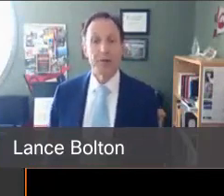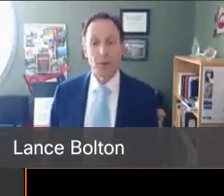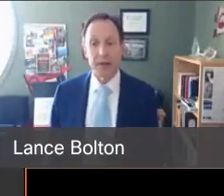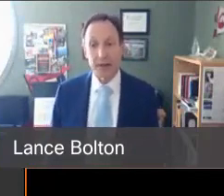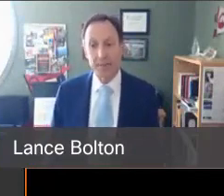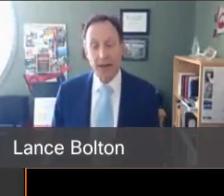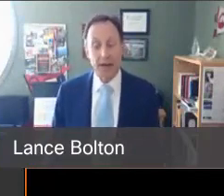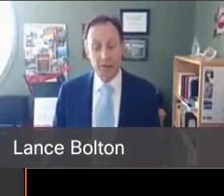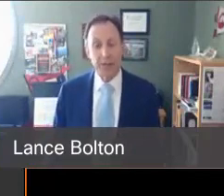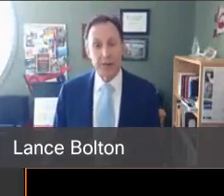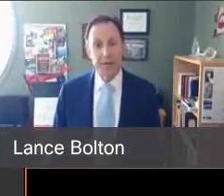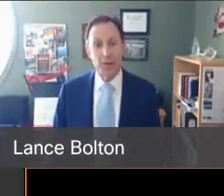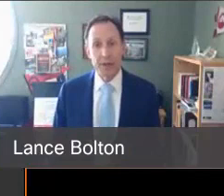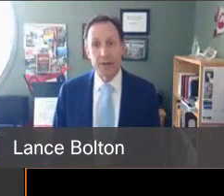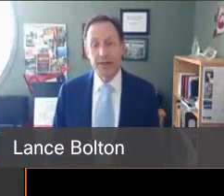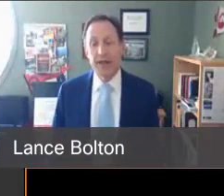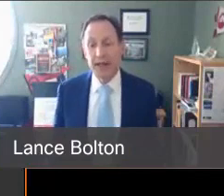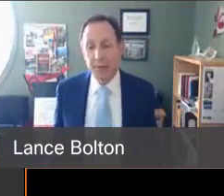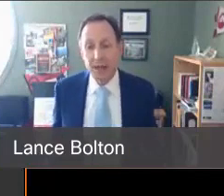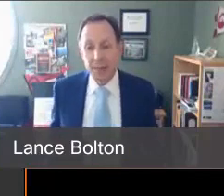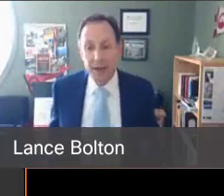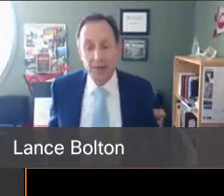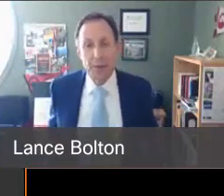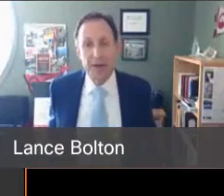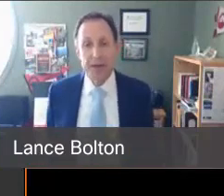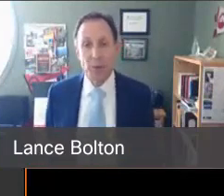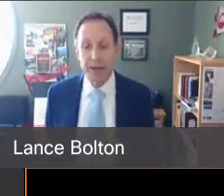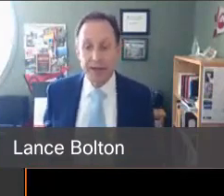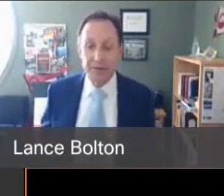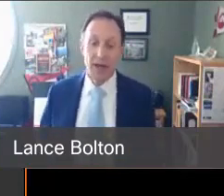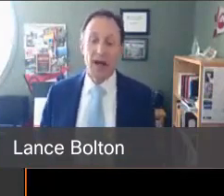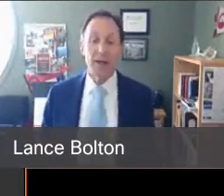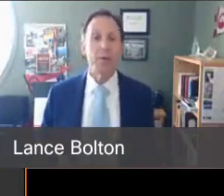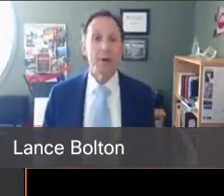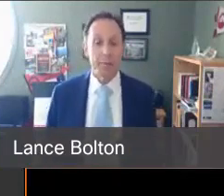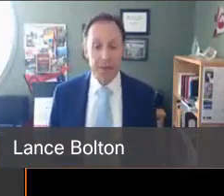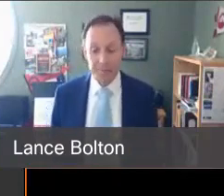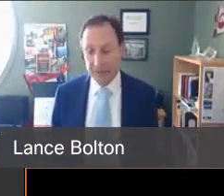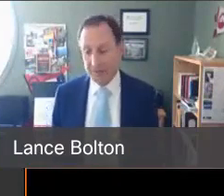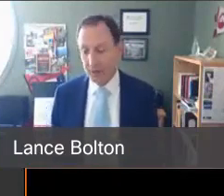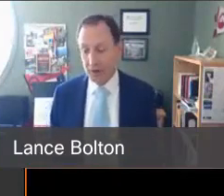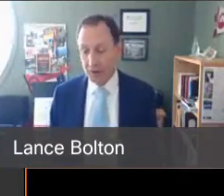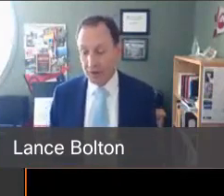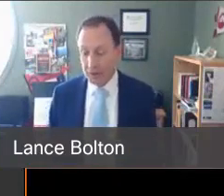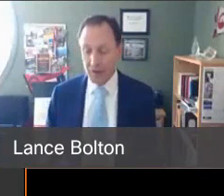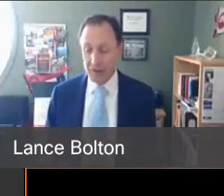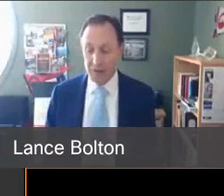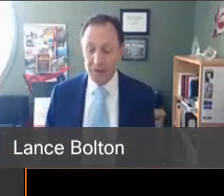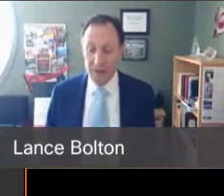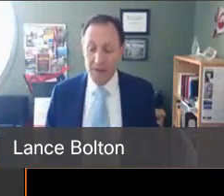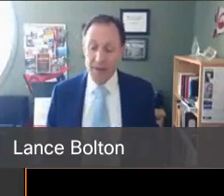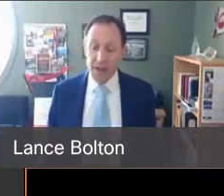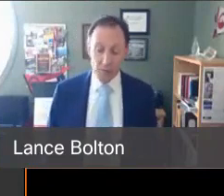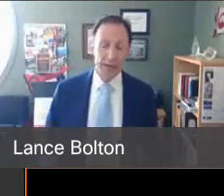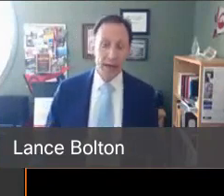enrollment is going to come back. I really believe it will. And it may come back in a really big way as unemployment benefits are